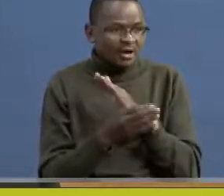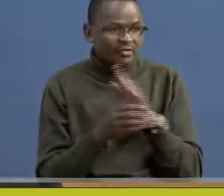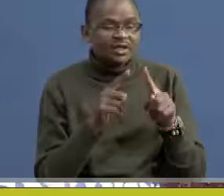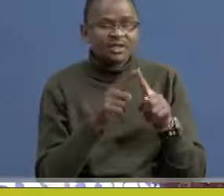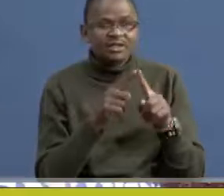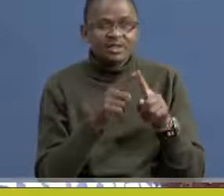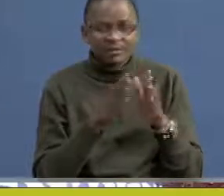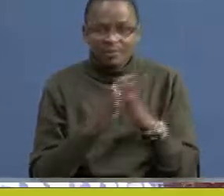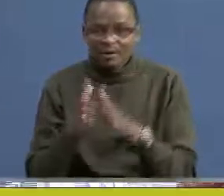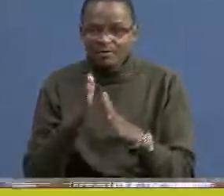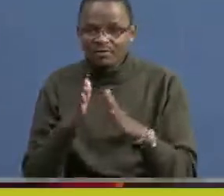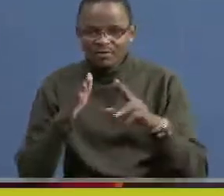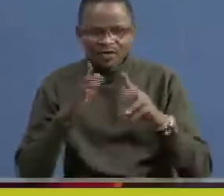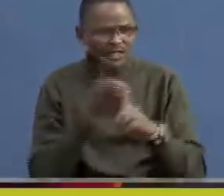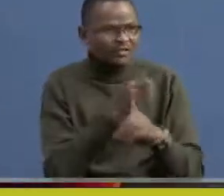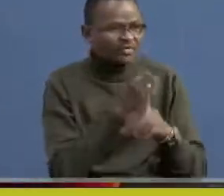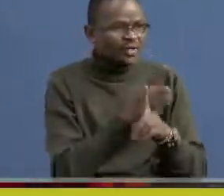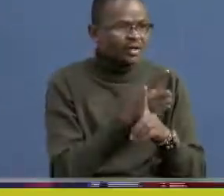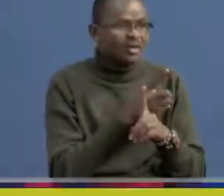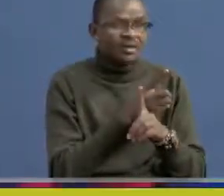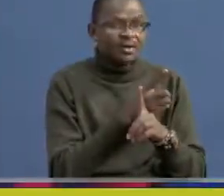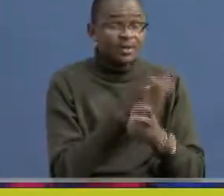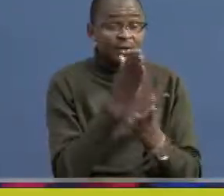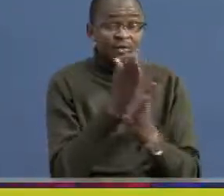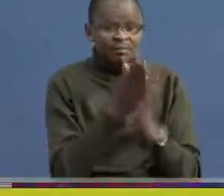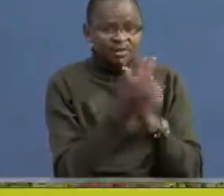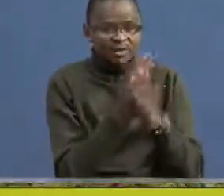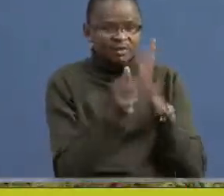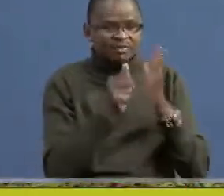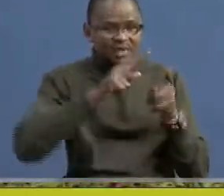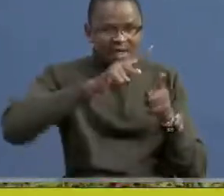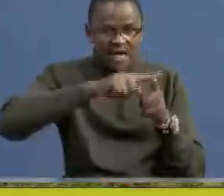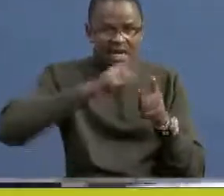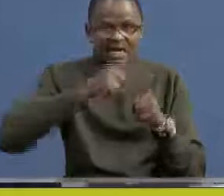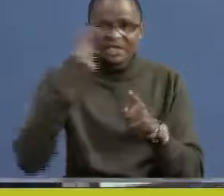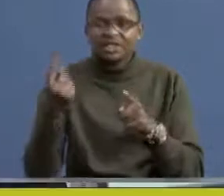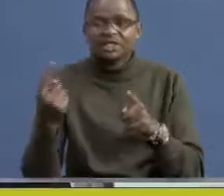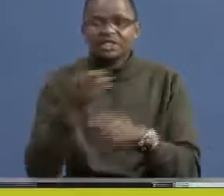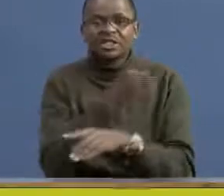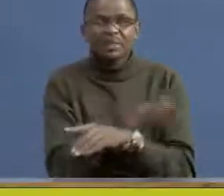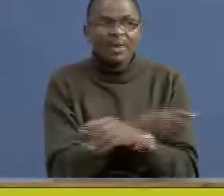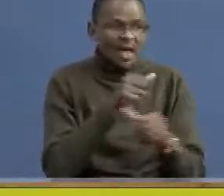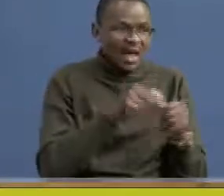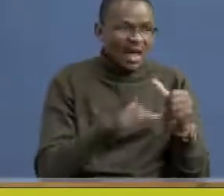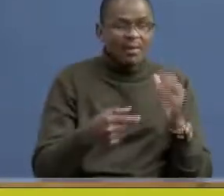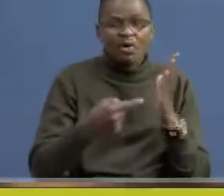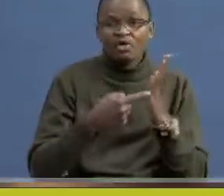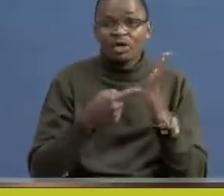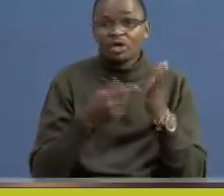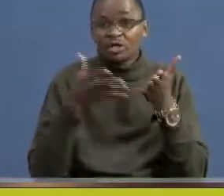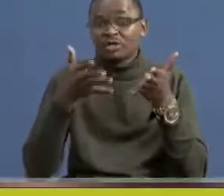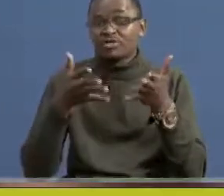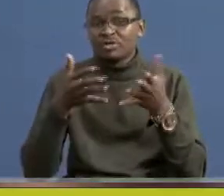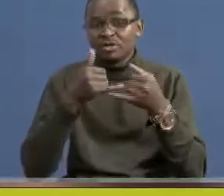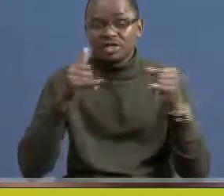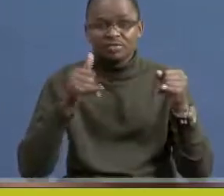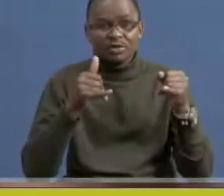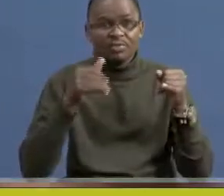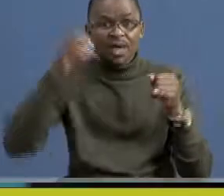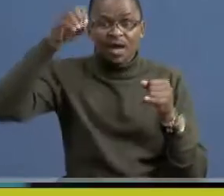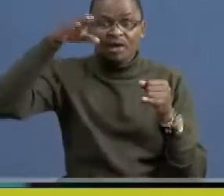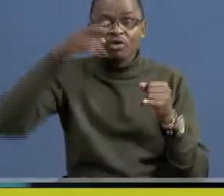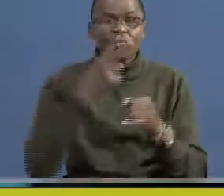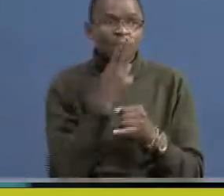advice. Japo tofauti baina ya wataalamu zinaendelea kuongezeka kila kuchao kuhusiana na teknolojia hii mpya sigara ya